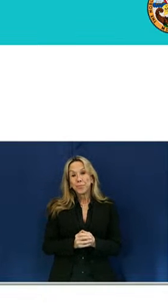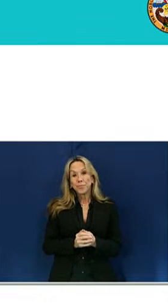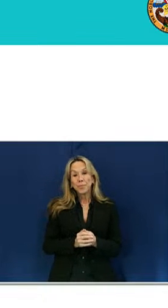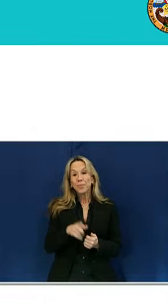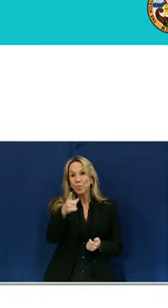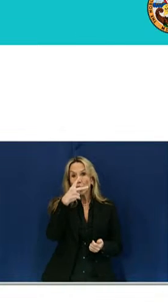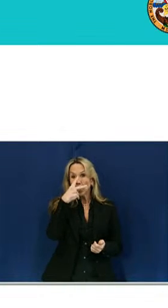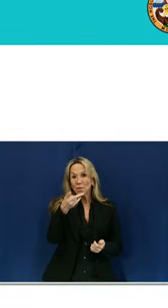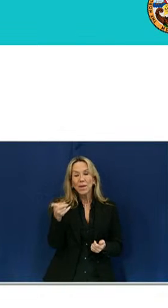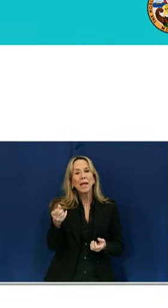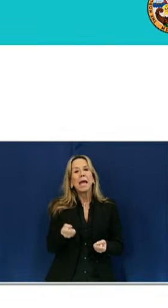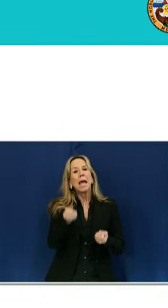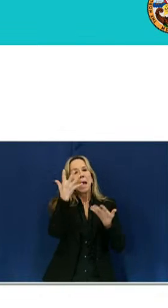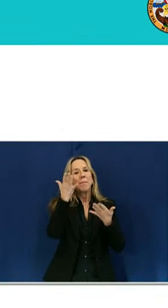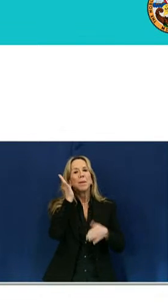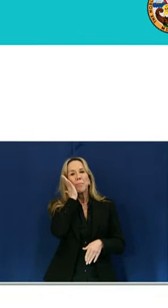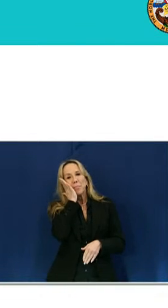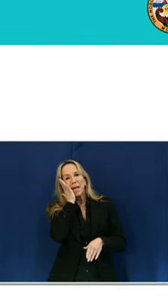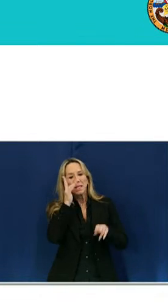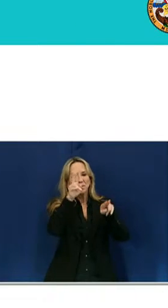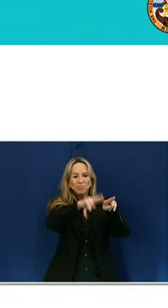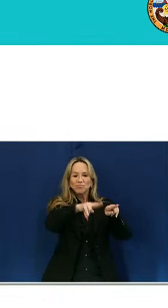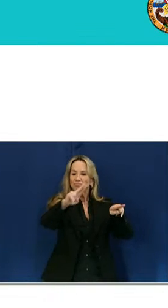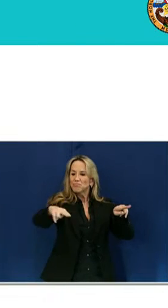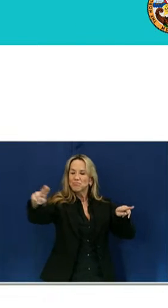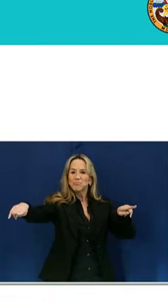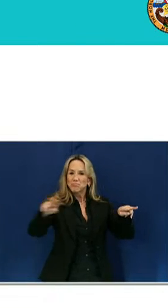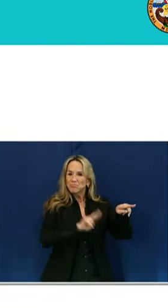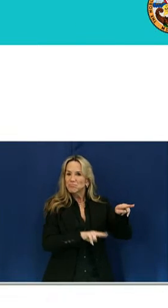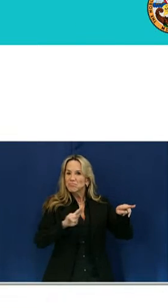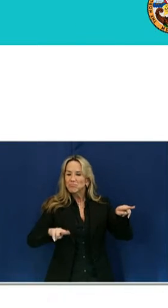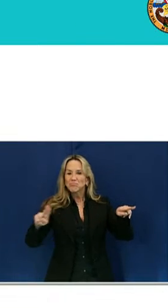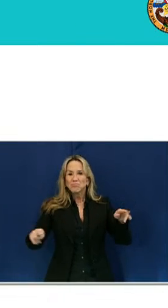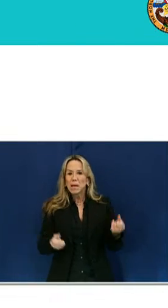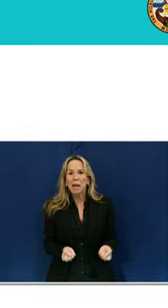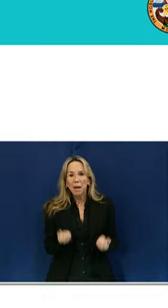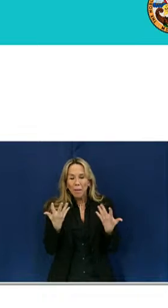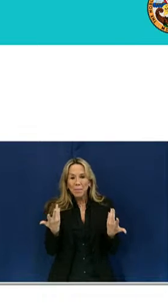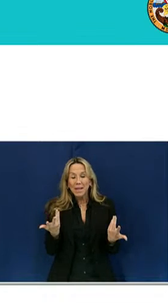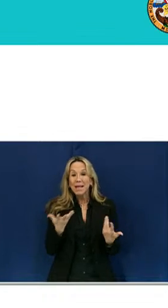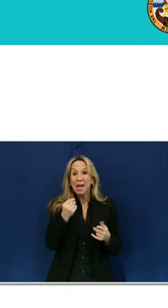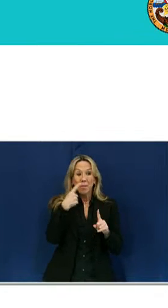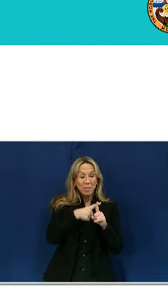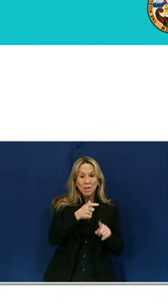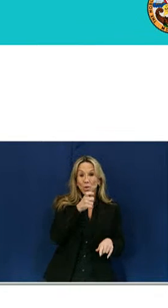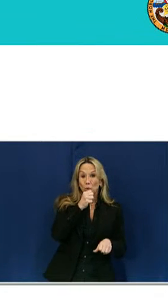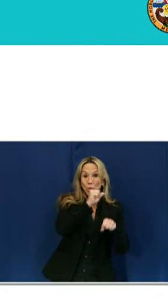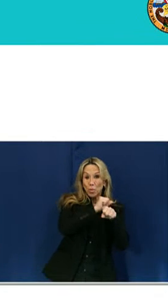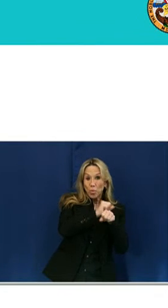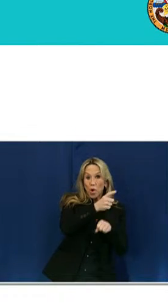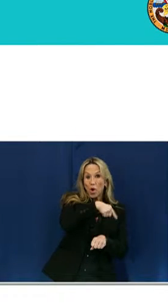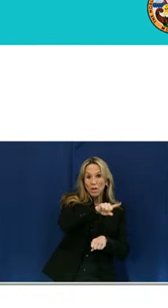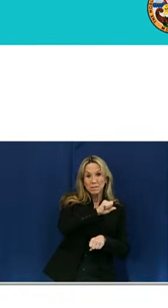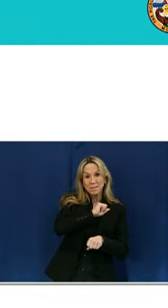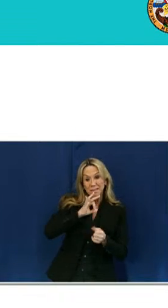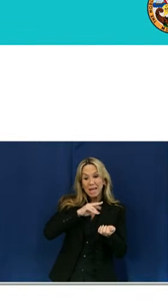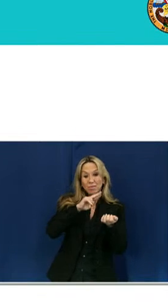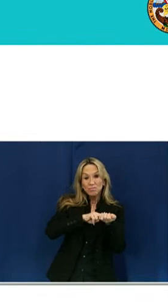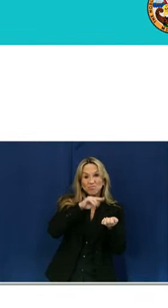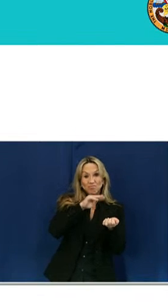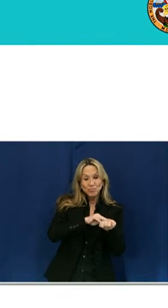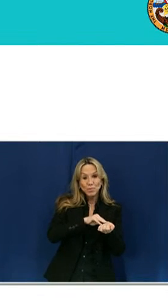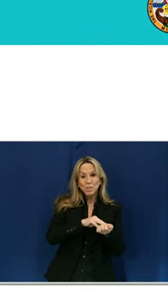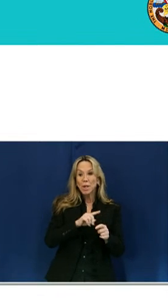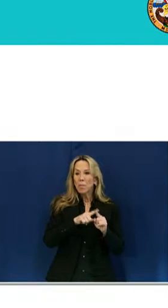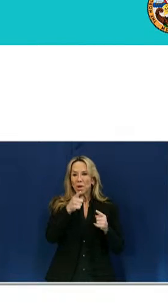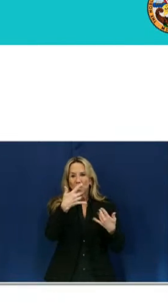on available beds, and there's a great challenge around staffing that our healthcare experts you'll hear from will talk about. But here you can